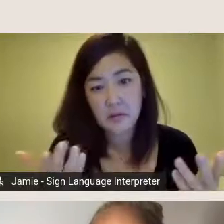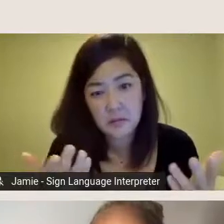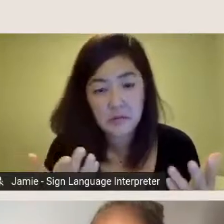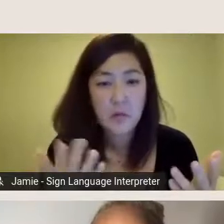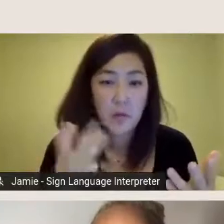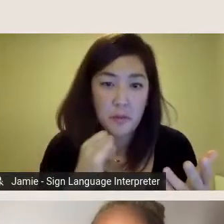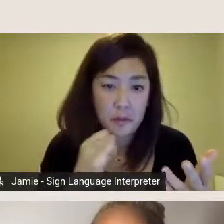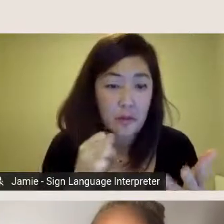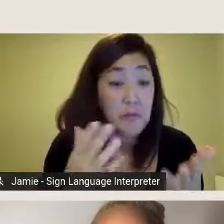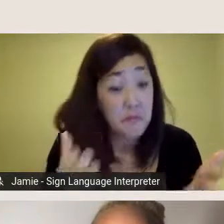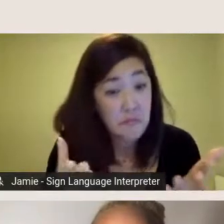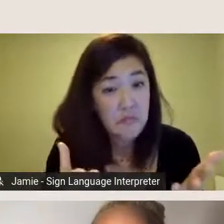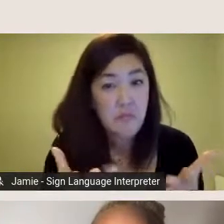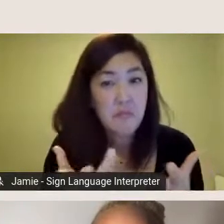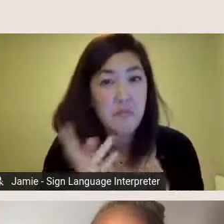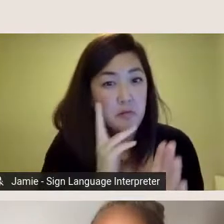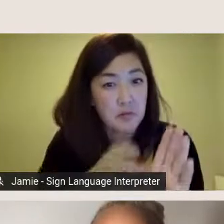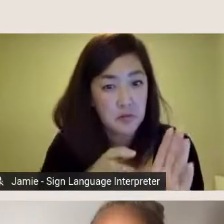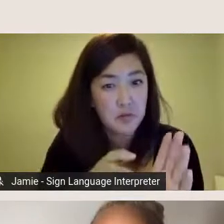project.